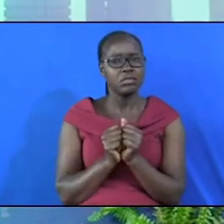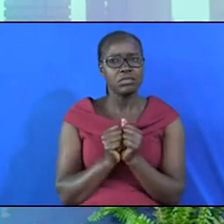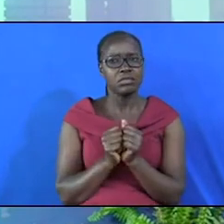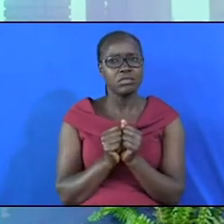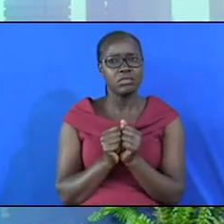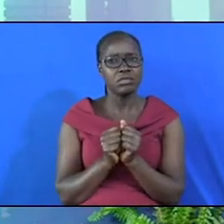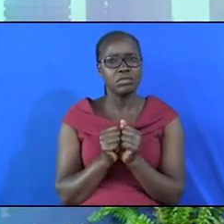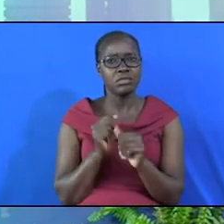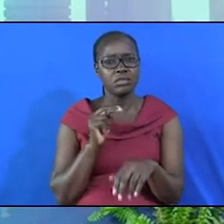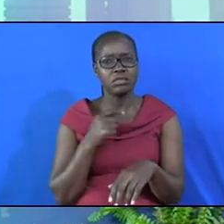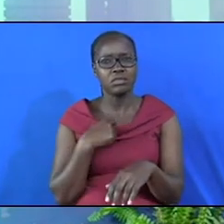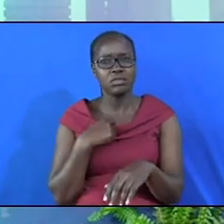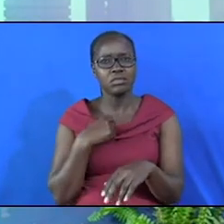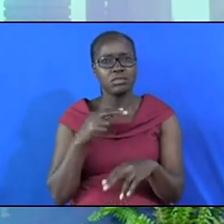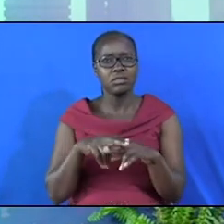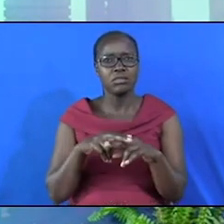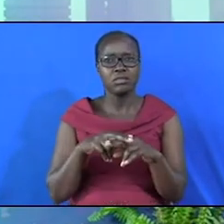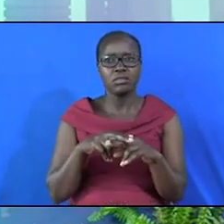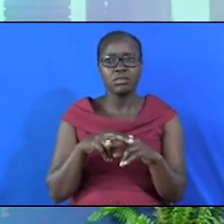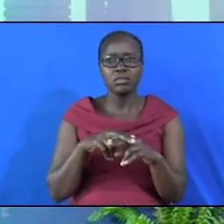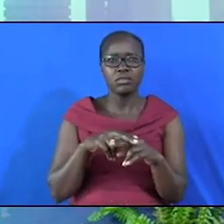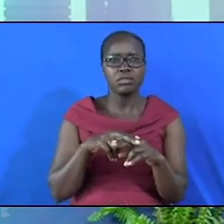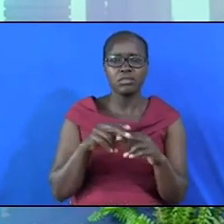by 10, I see them picking people